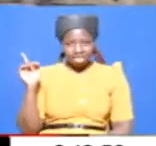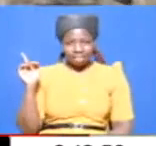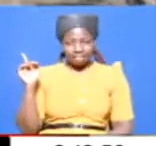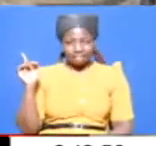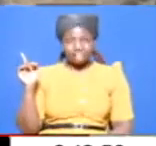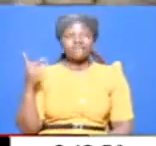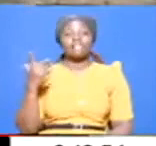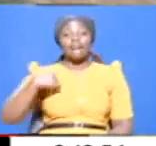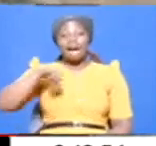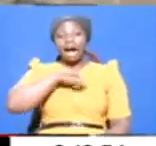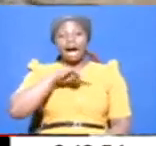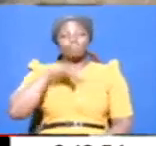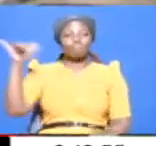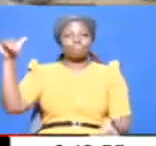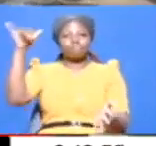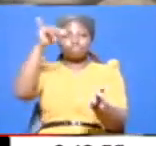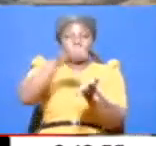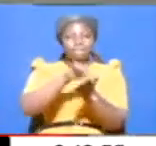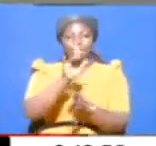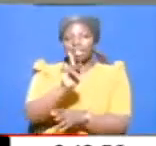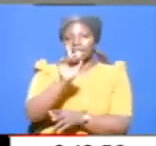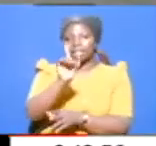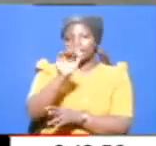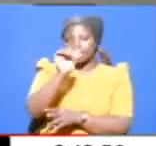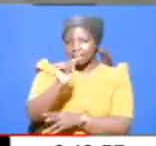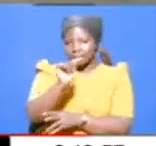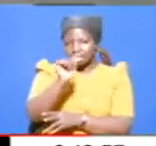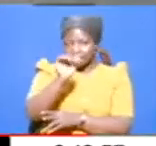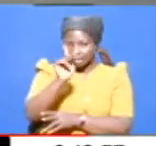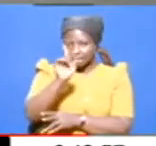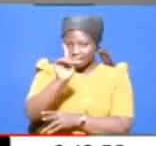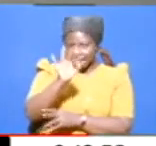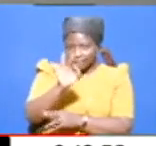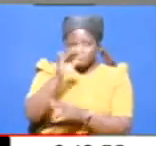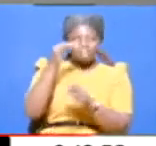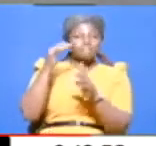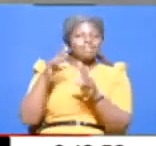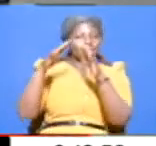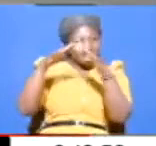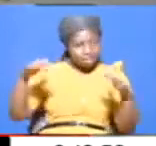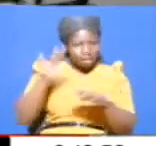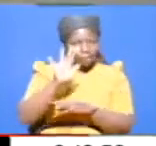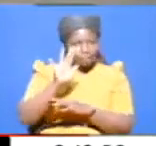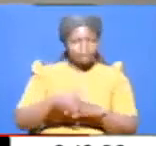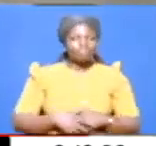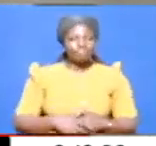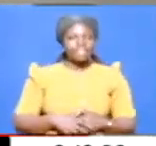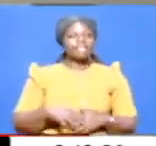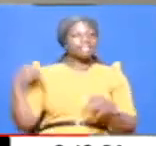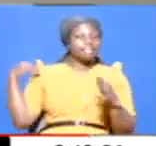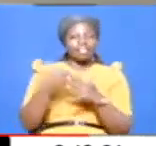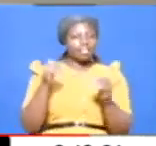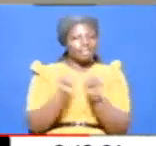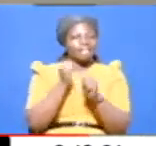We touched down at the KDF forward operating base. It is almost 10 years since the Kenya Defense Force entered